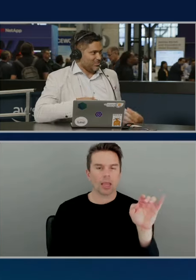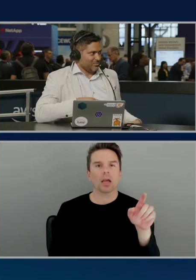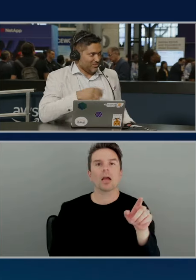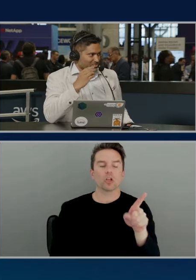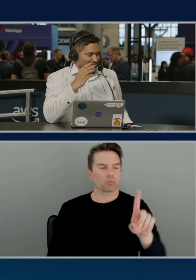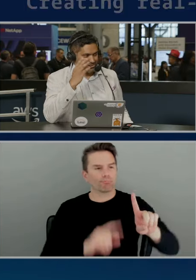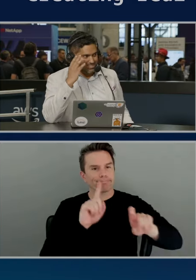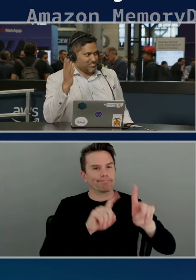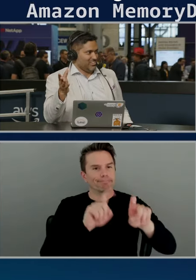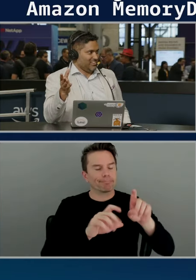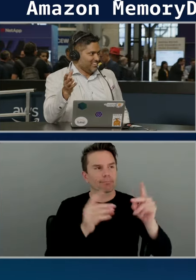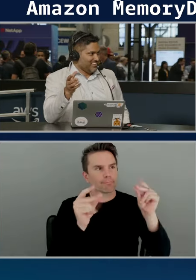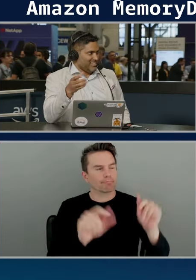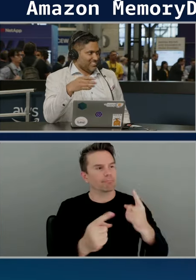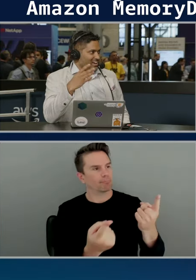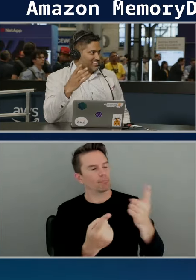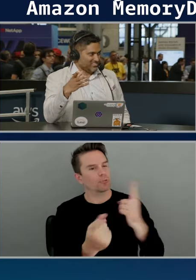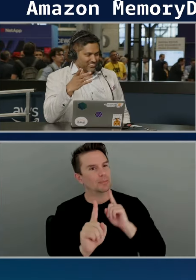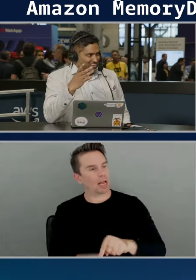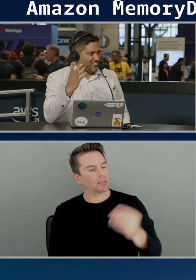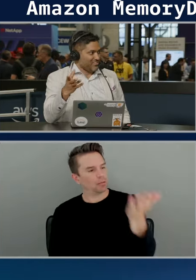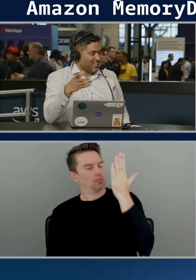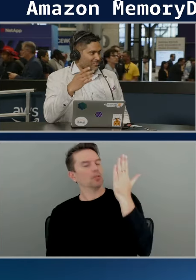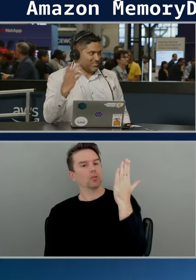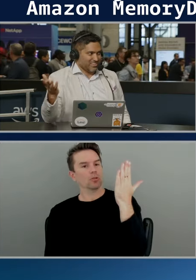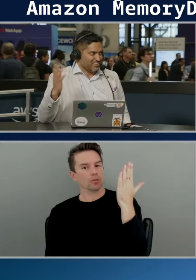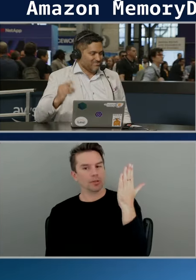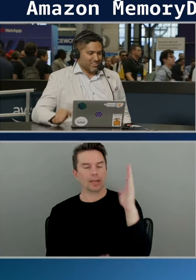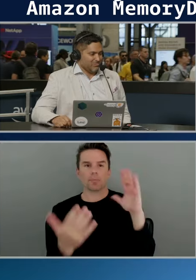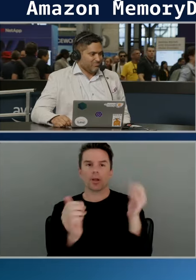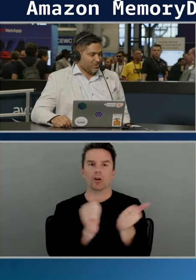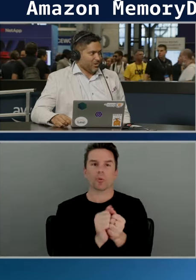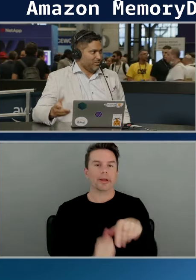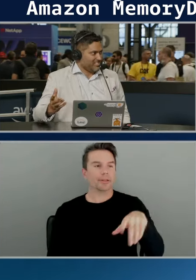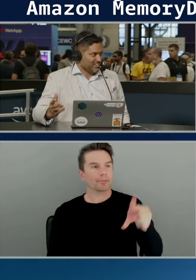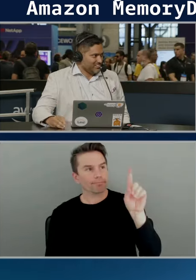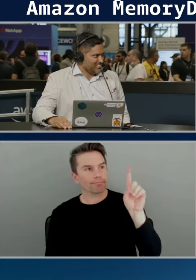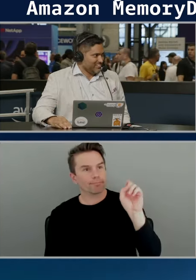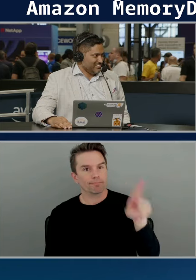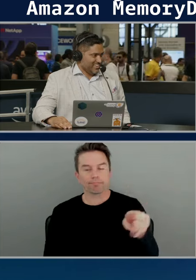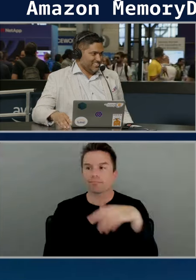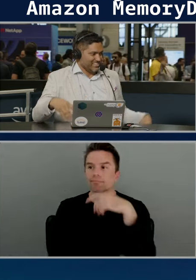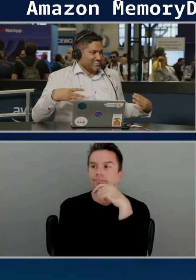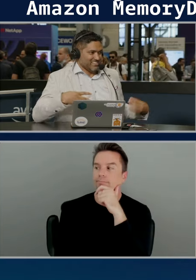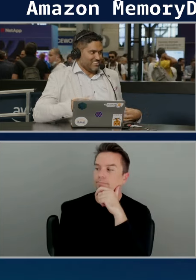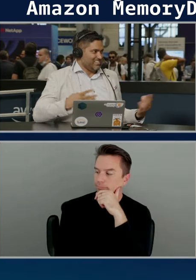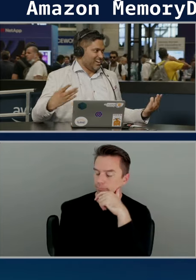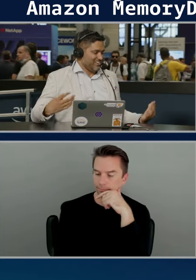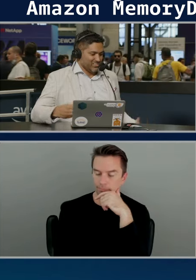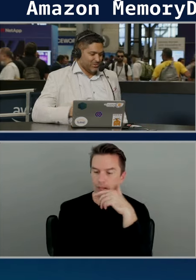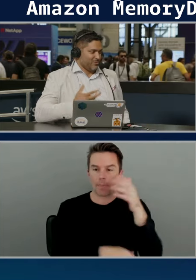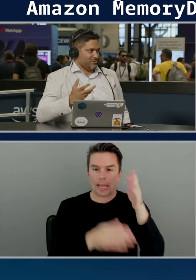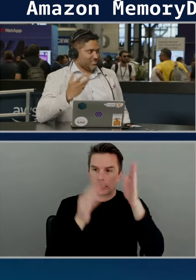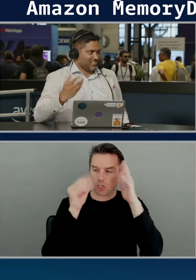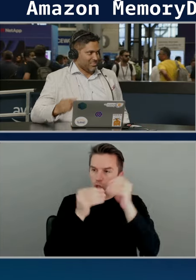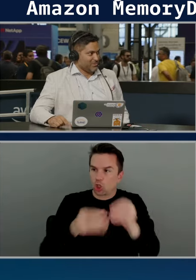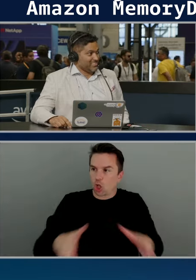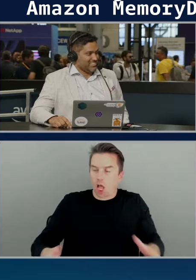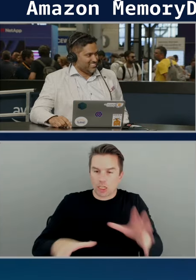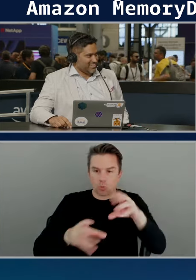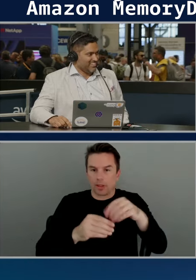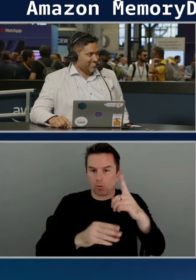a result versus your attention is lost oftentimes in 1 second or so. At least in the days nowadays where your phone just